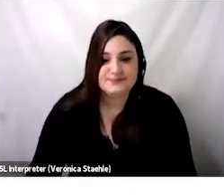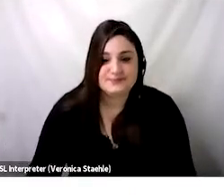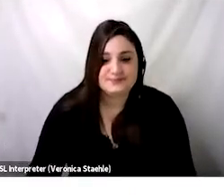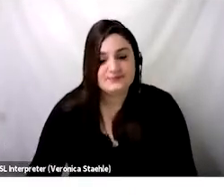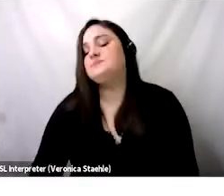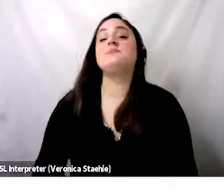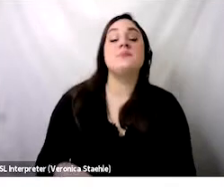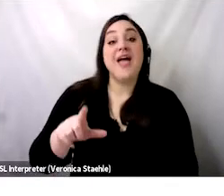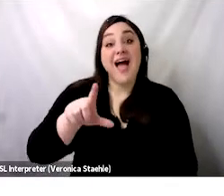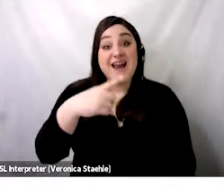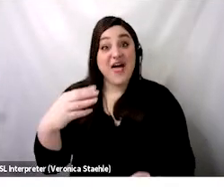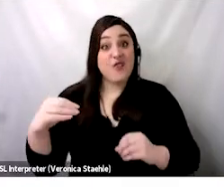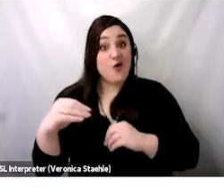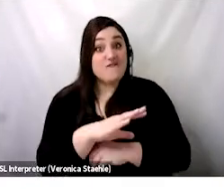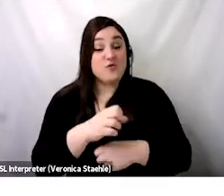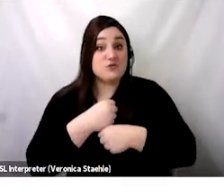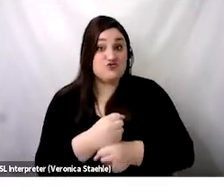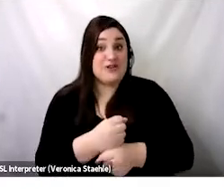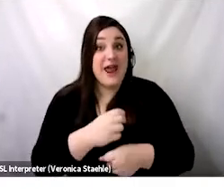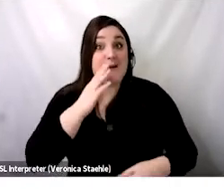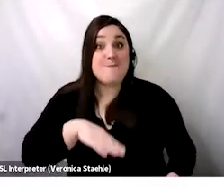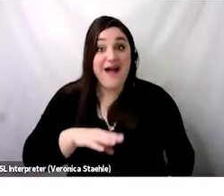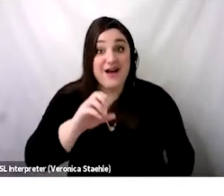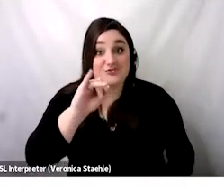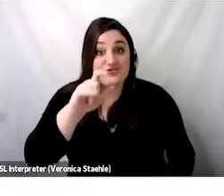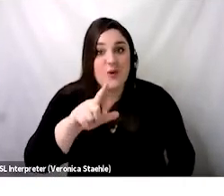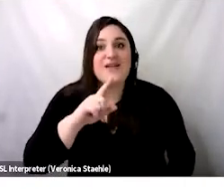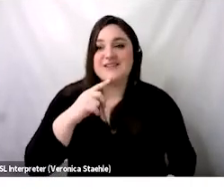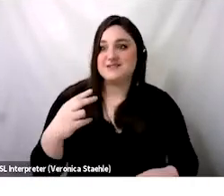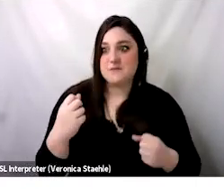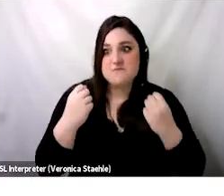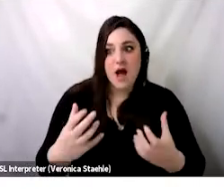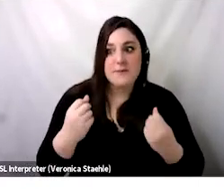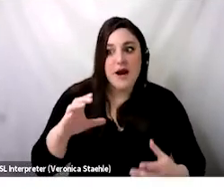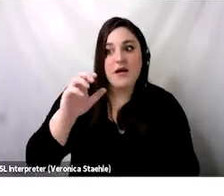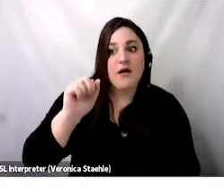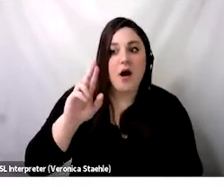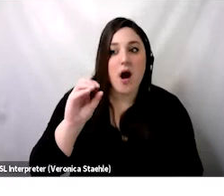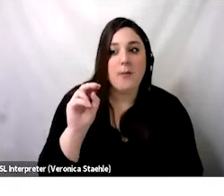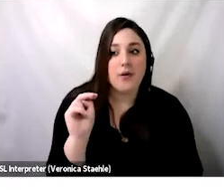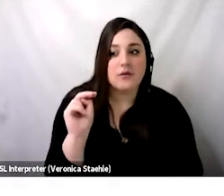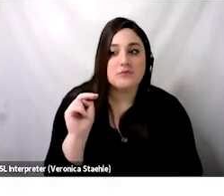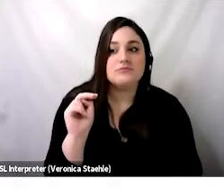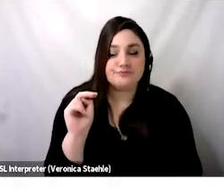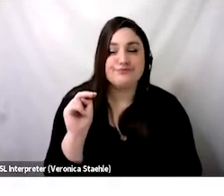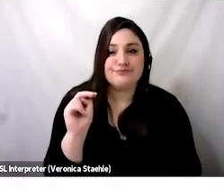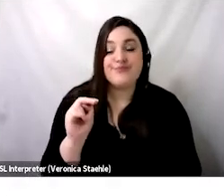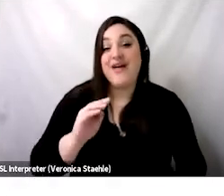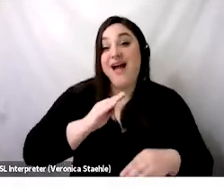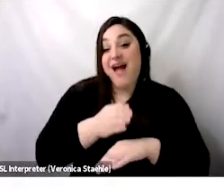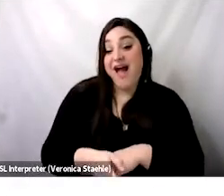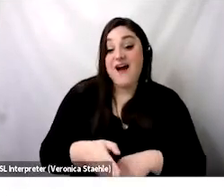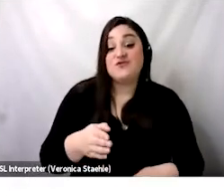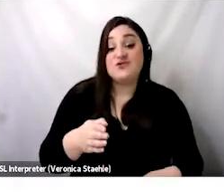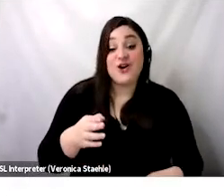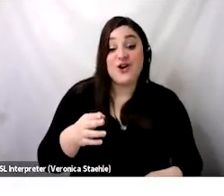poor soil fertility is carbon. You know, after the Industrial Revolution, humans were releasing so